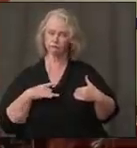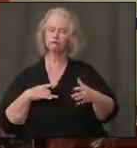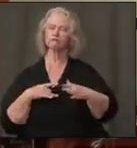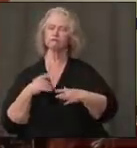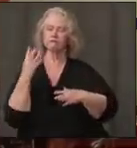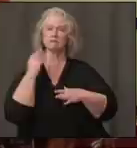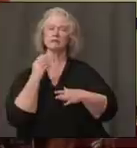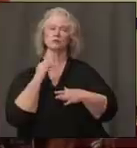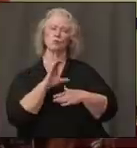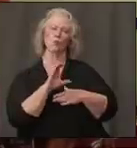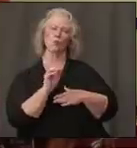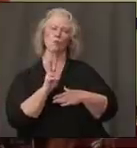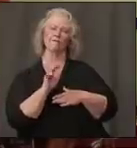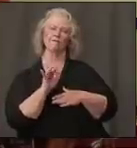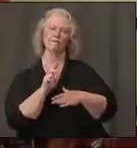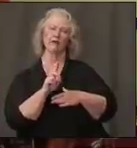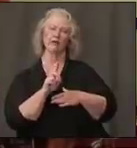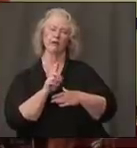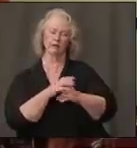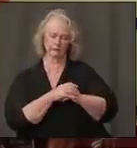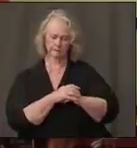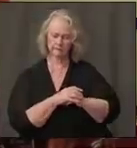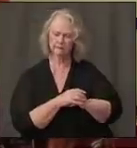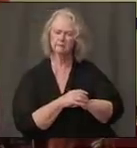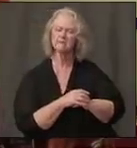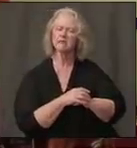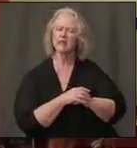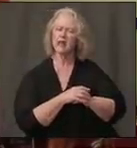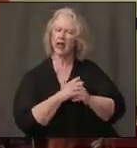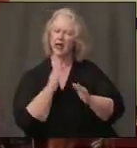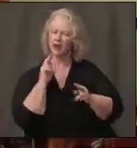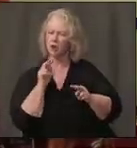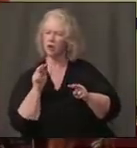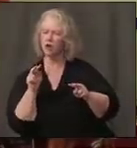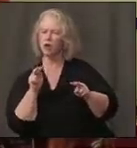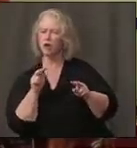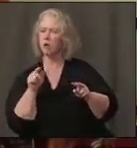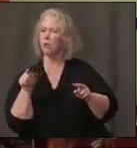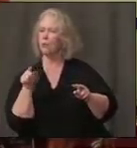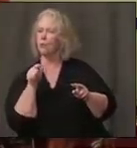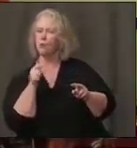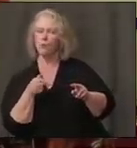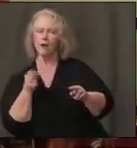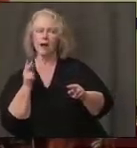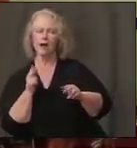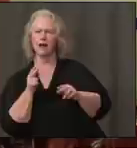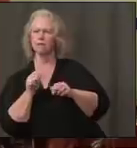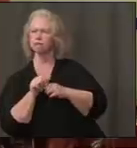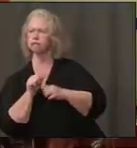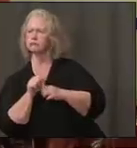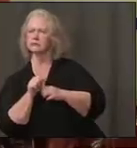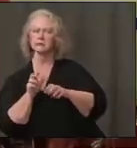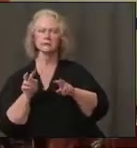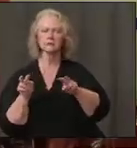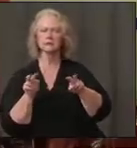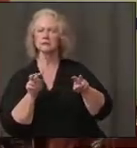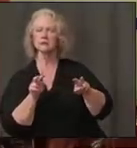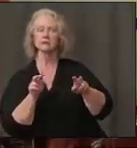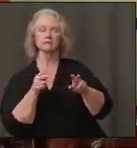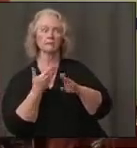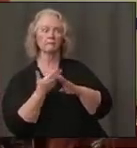experienced COVID, and focusing in on other high-risk groups as you try to reopen colleges